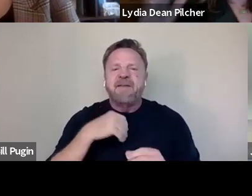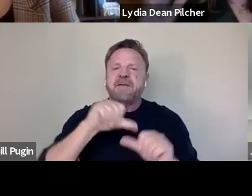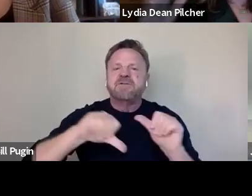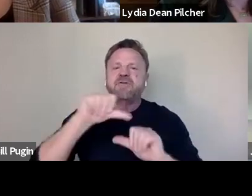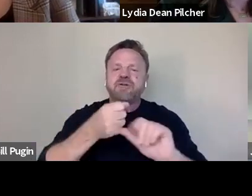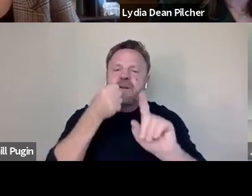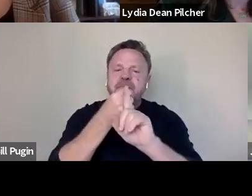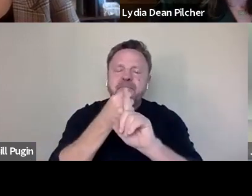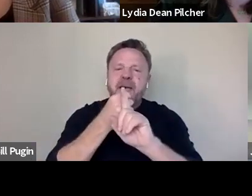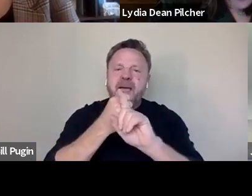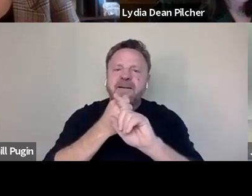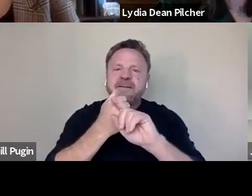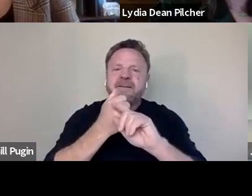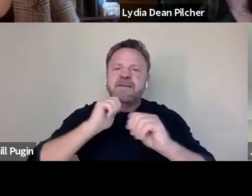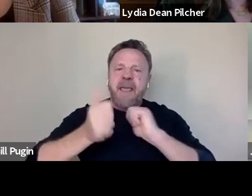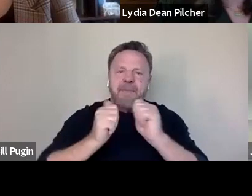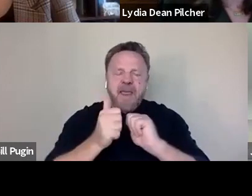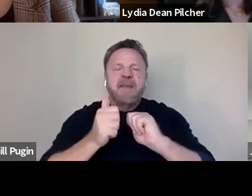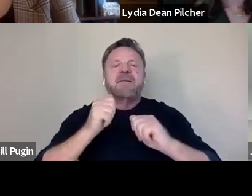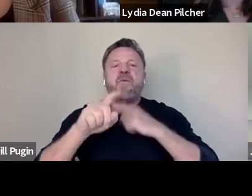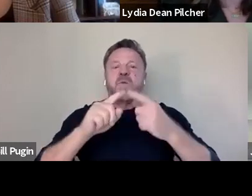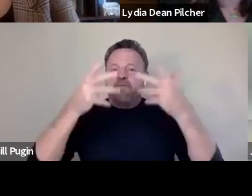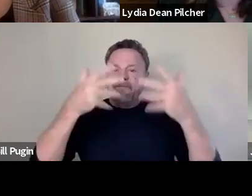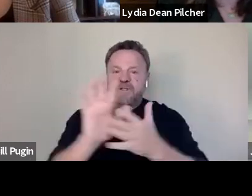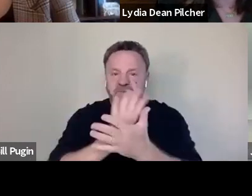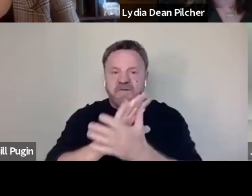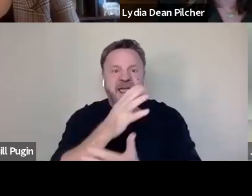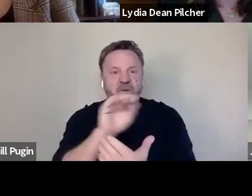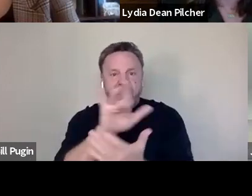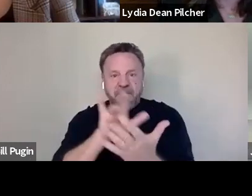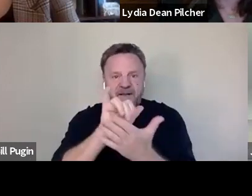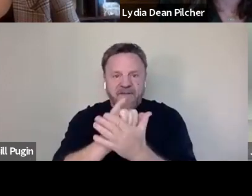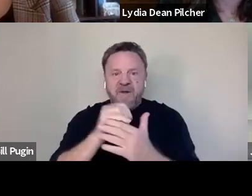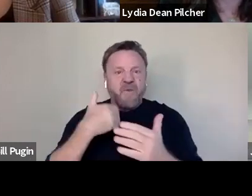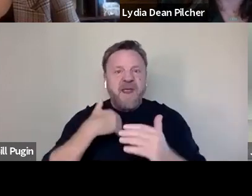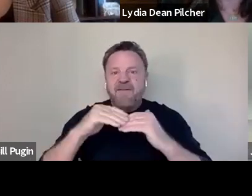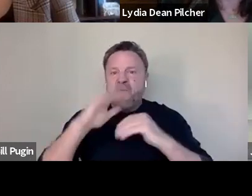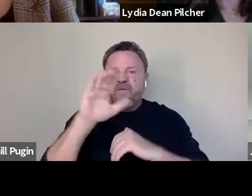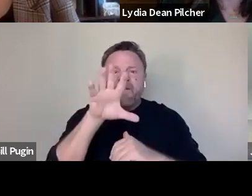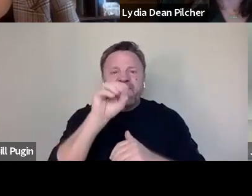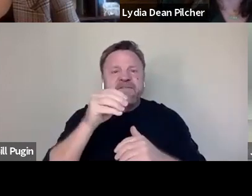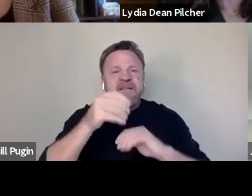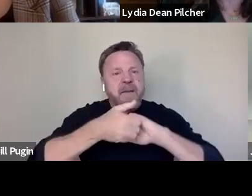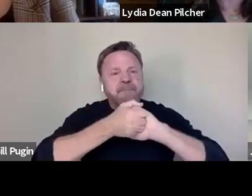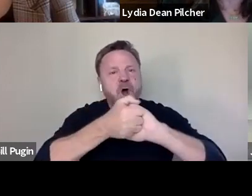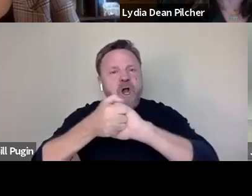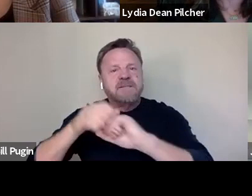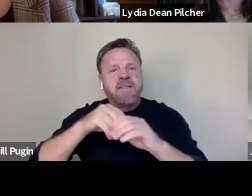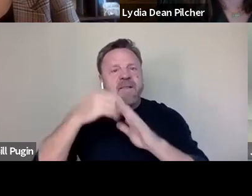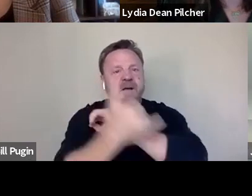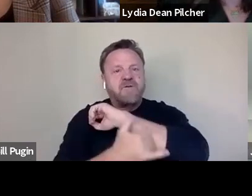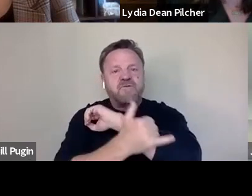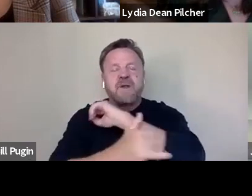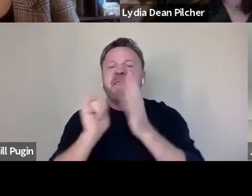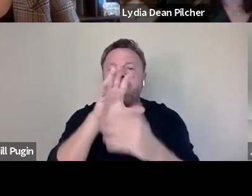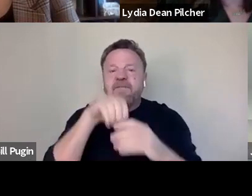we finished the movie. And we are in the middle of it right now. We have over 50 partners in the country that are